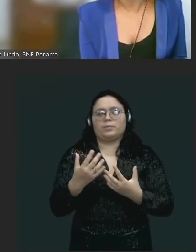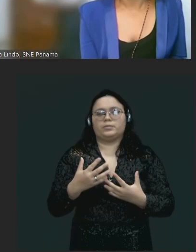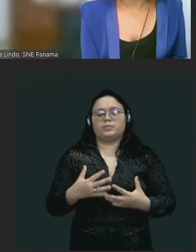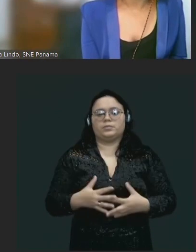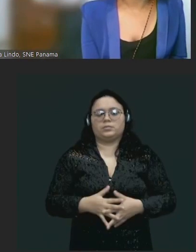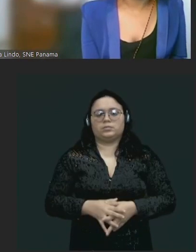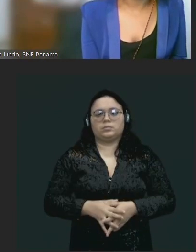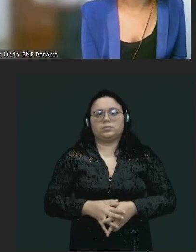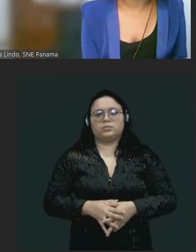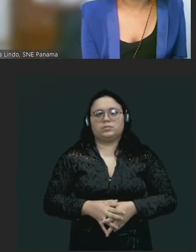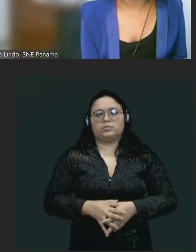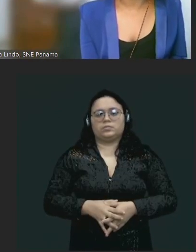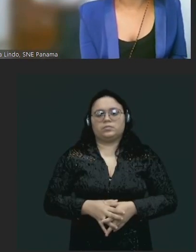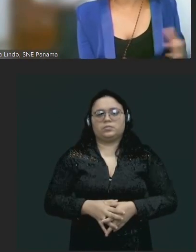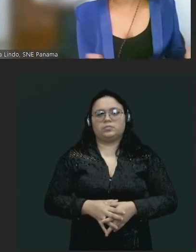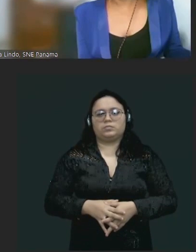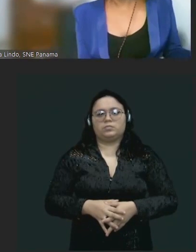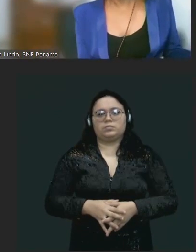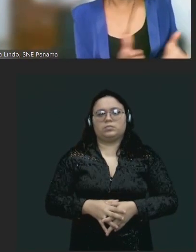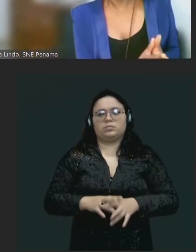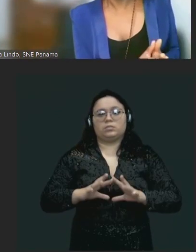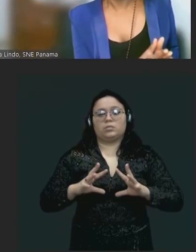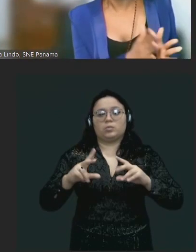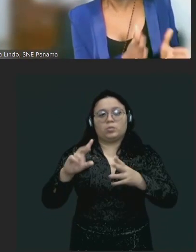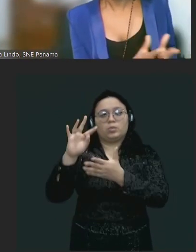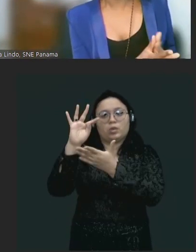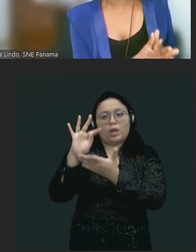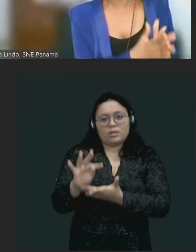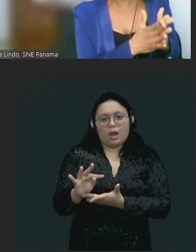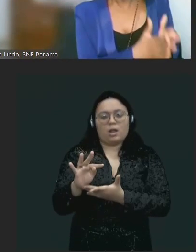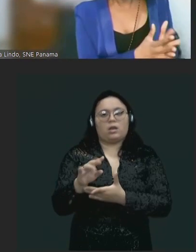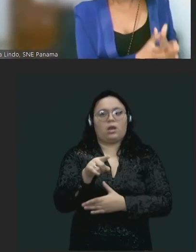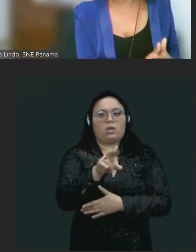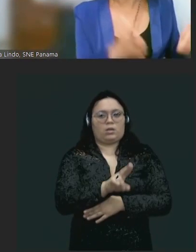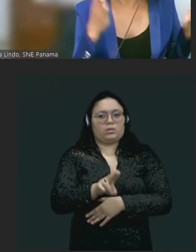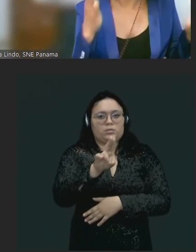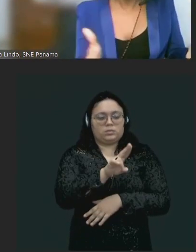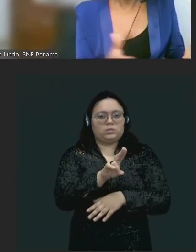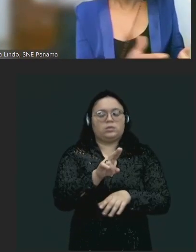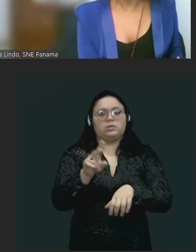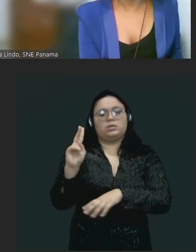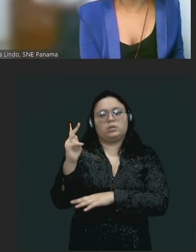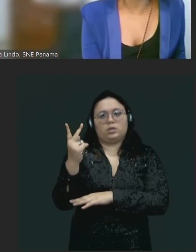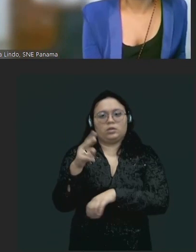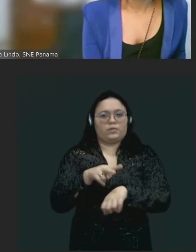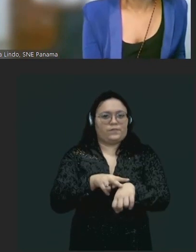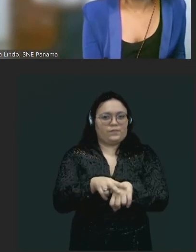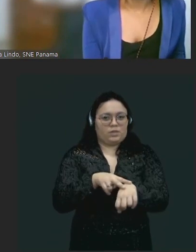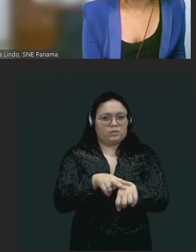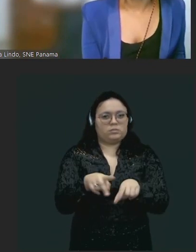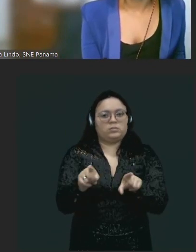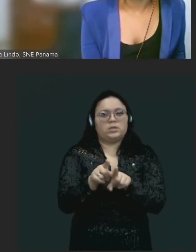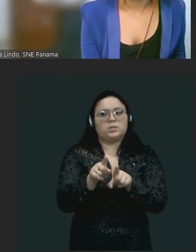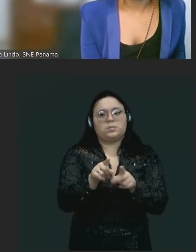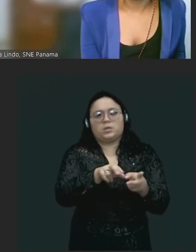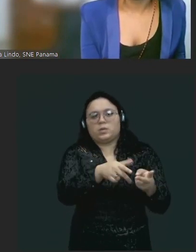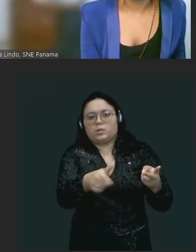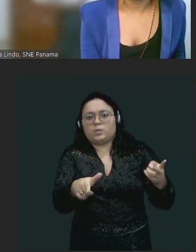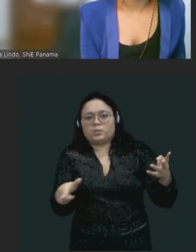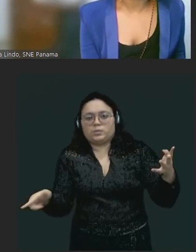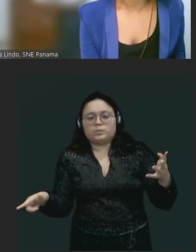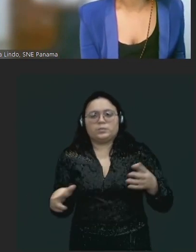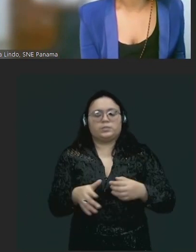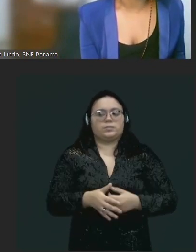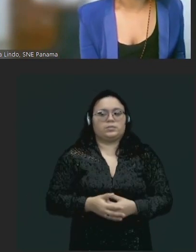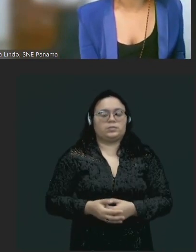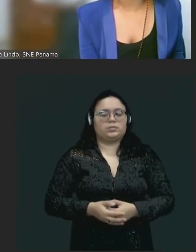in the creation and transport of green hydrogen and its derivatives. And also, we